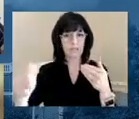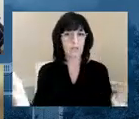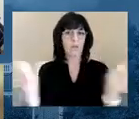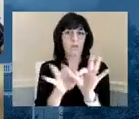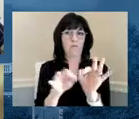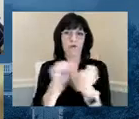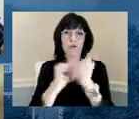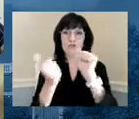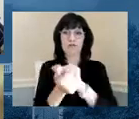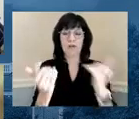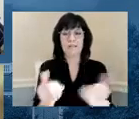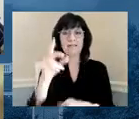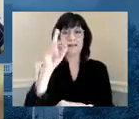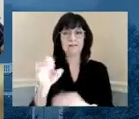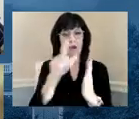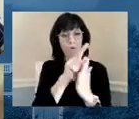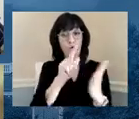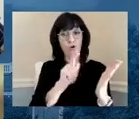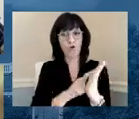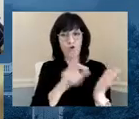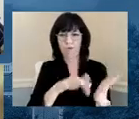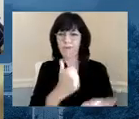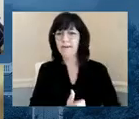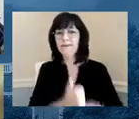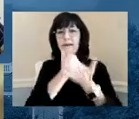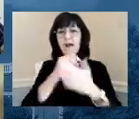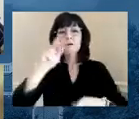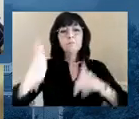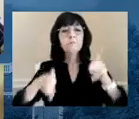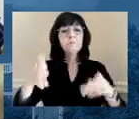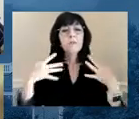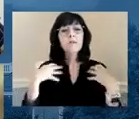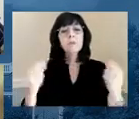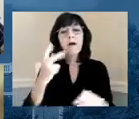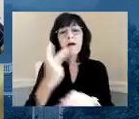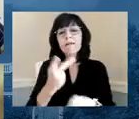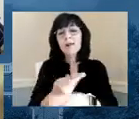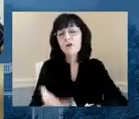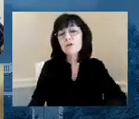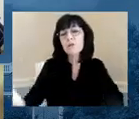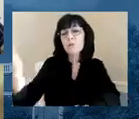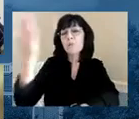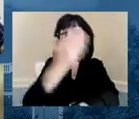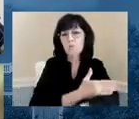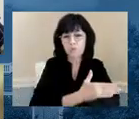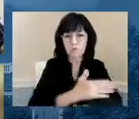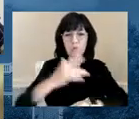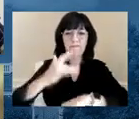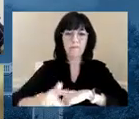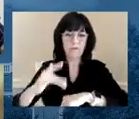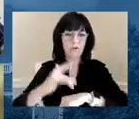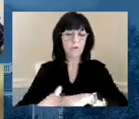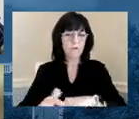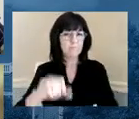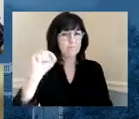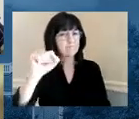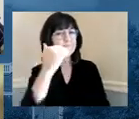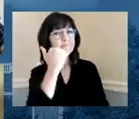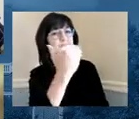working with you. Thank you very much, Wayne, and thank you for your leadership and help during the last 15 months with your